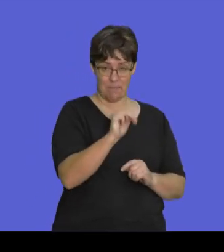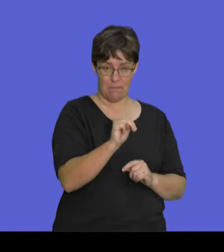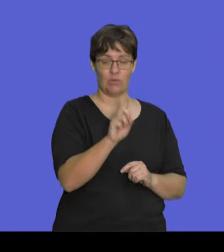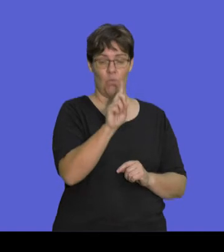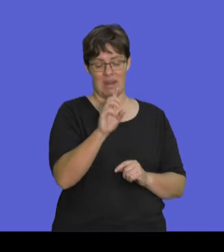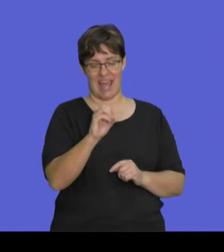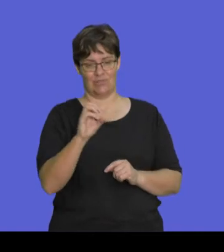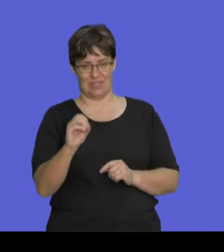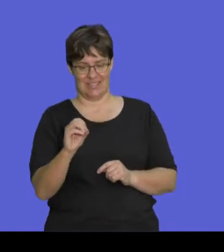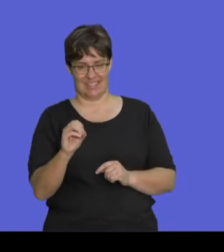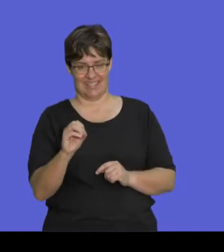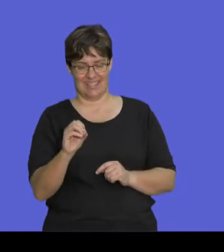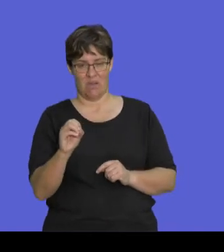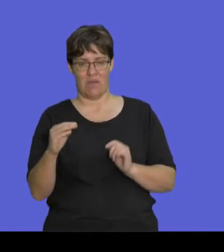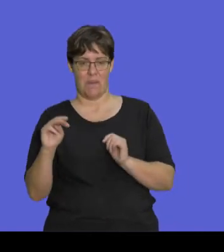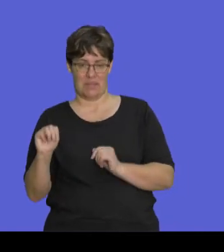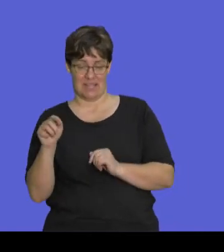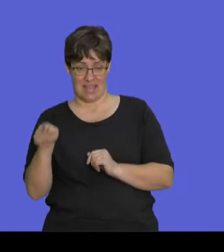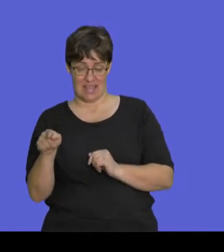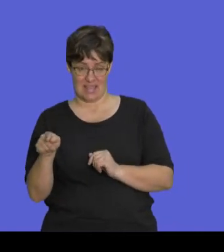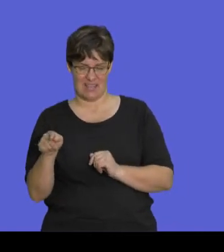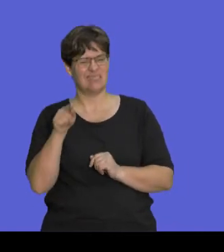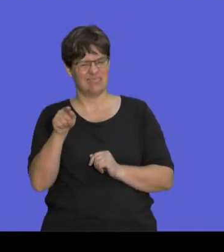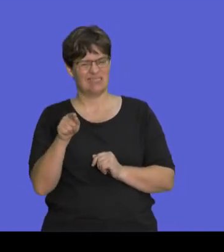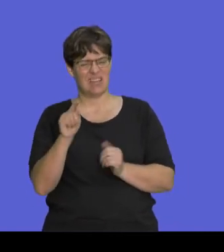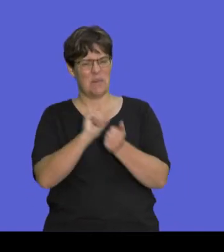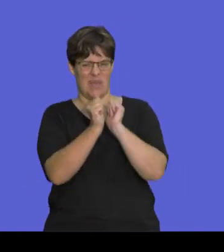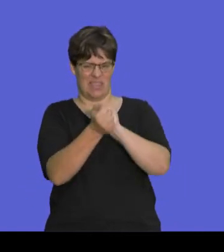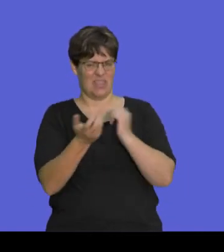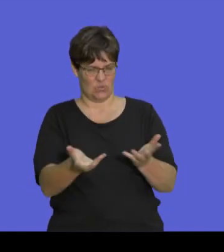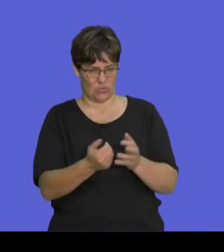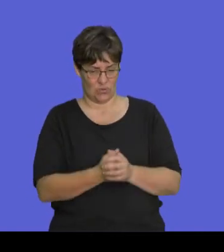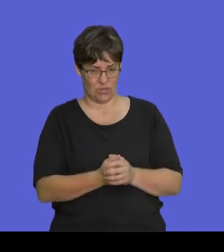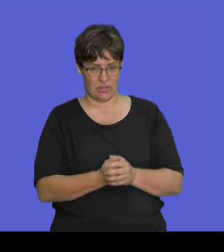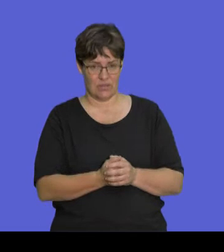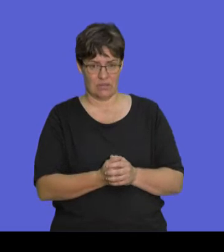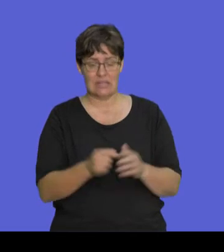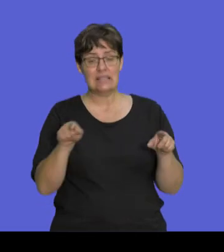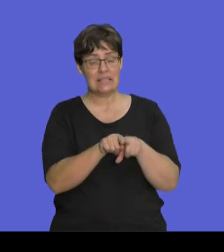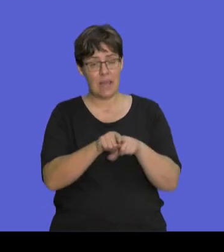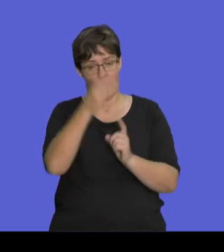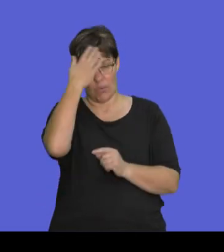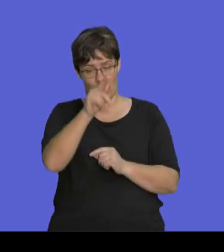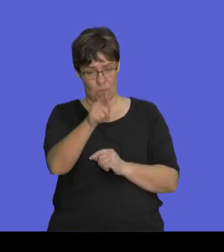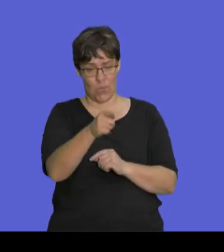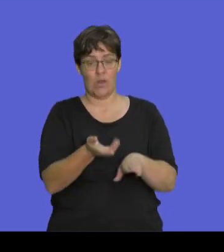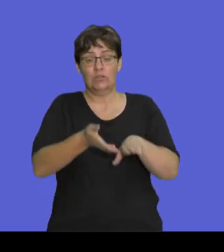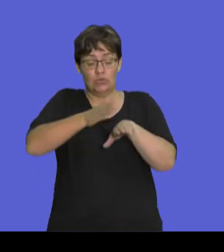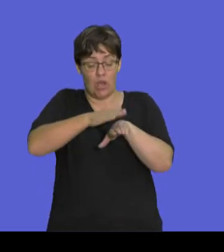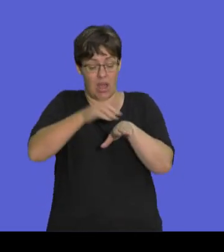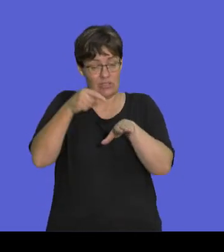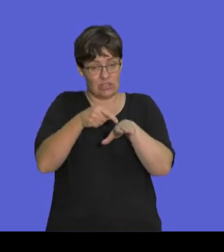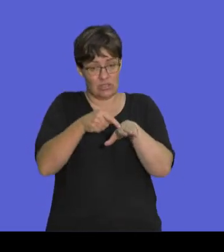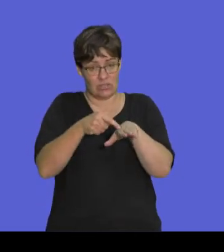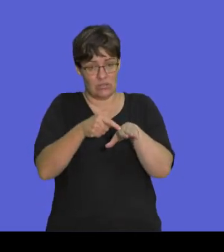100th of a meter. So that's the mathematics around it. And then we also know in terms of charge that